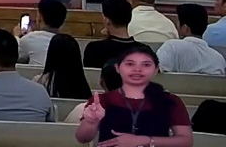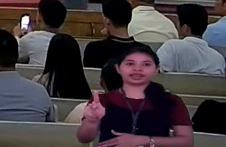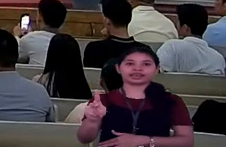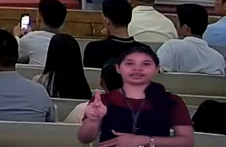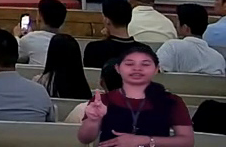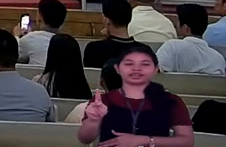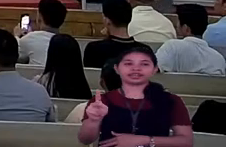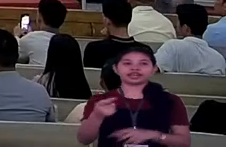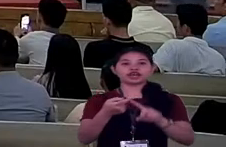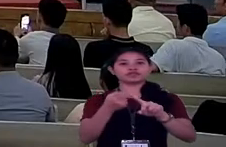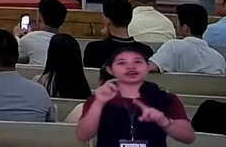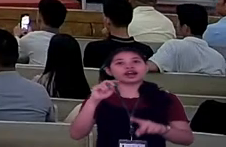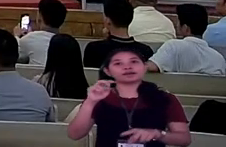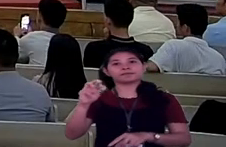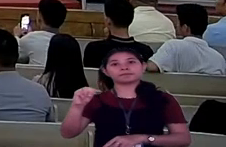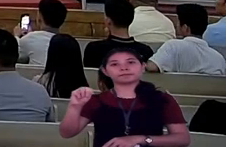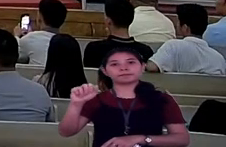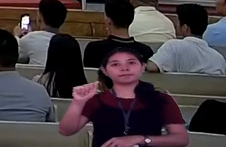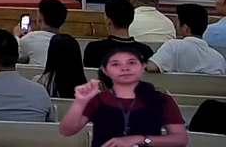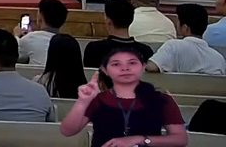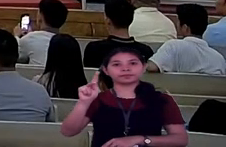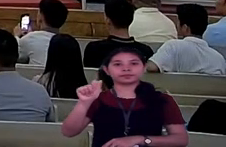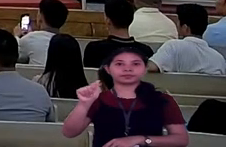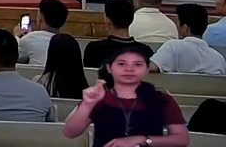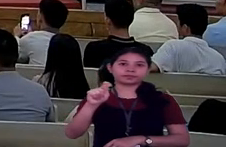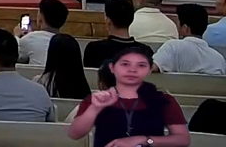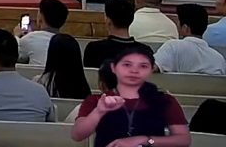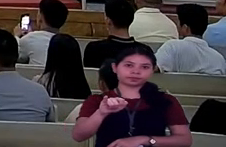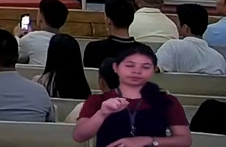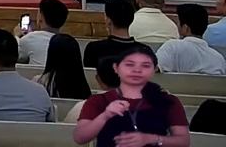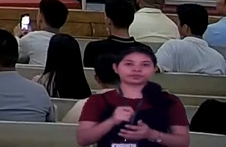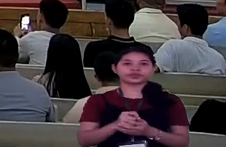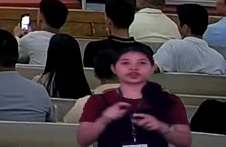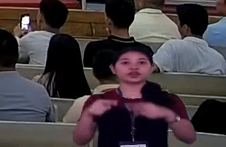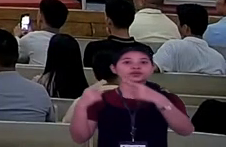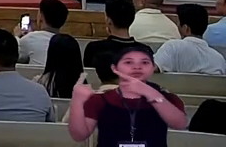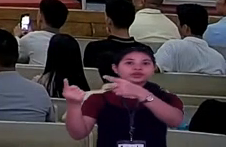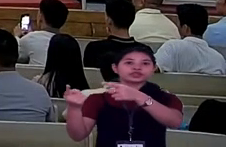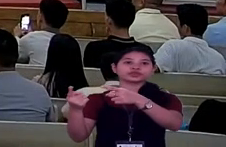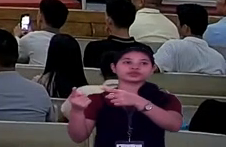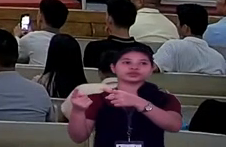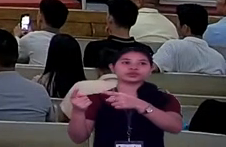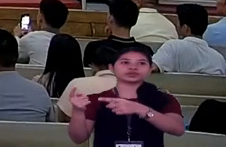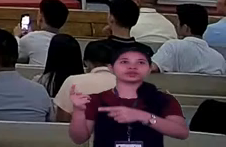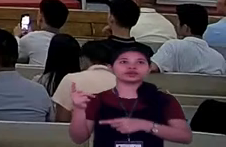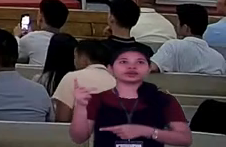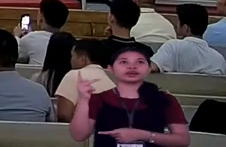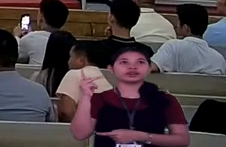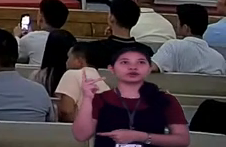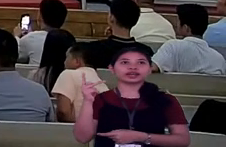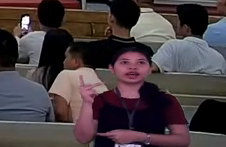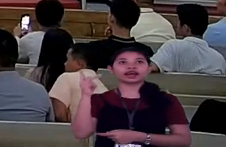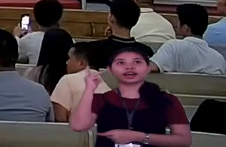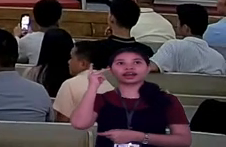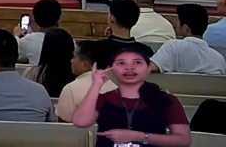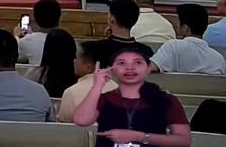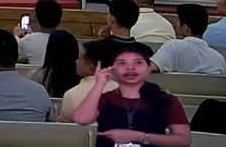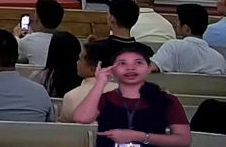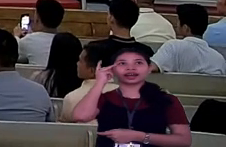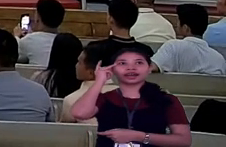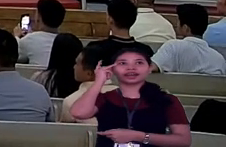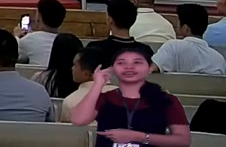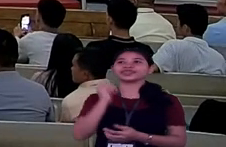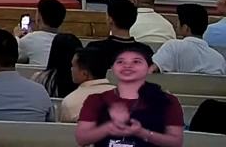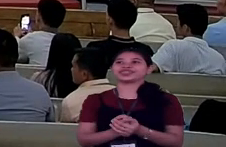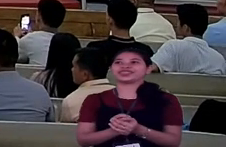Makati, from under the leadership of Pastor Jerry Nable, going and as your representative, going to the country of Korea, initially in South and eventually praying